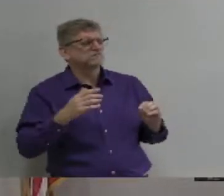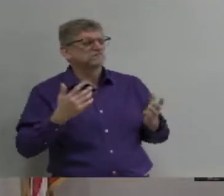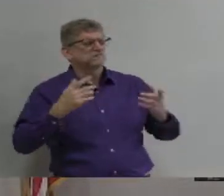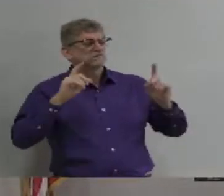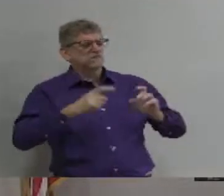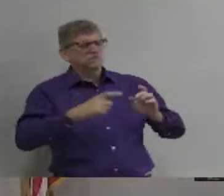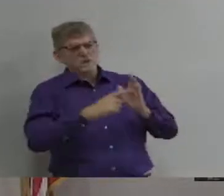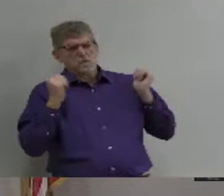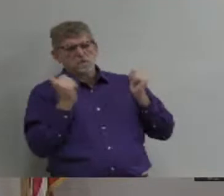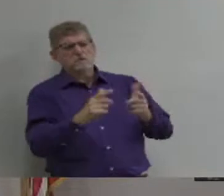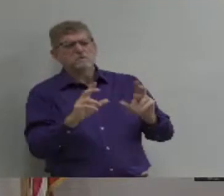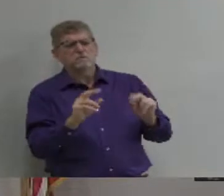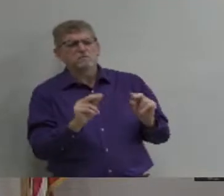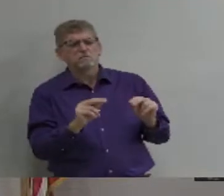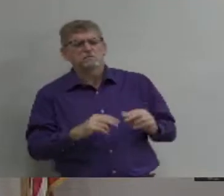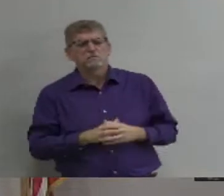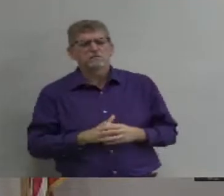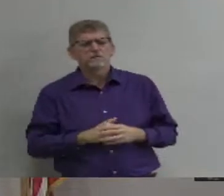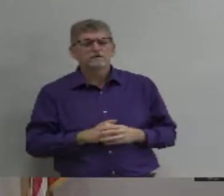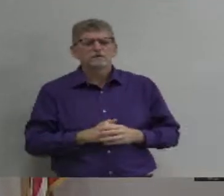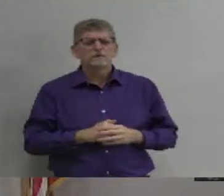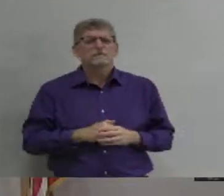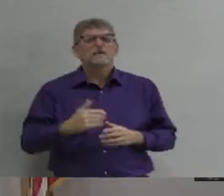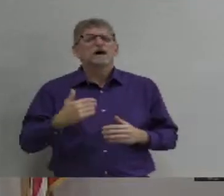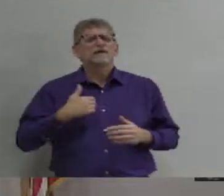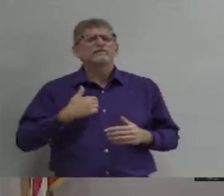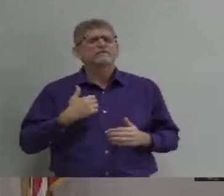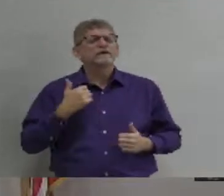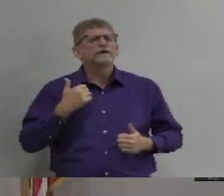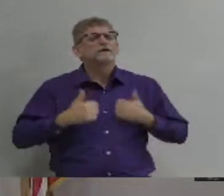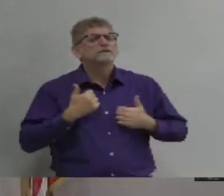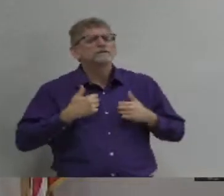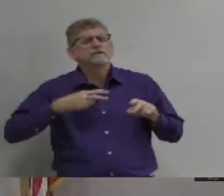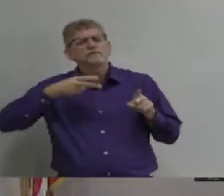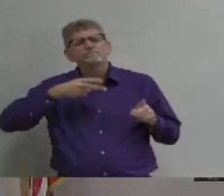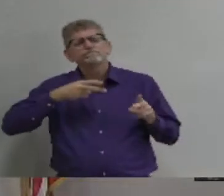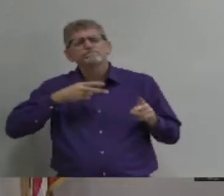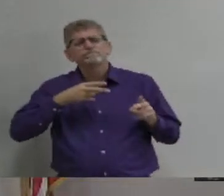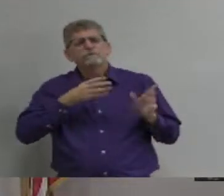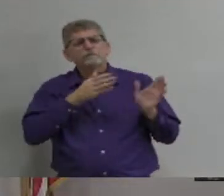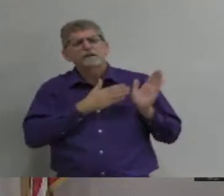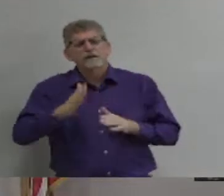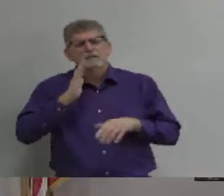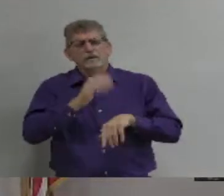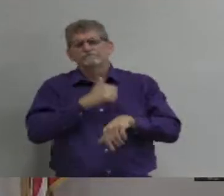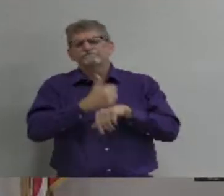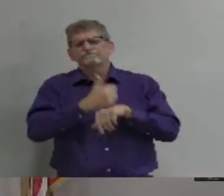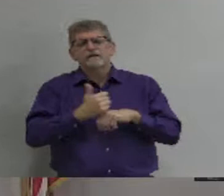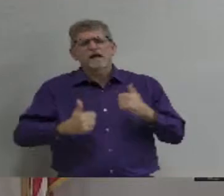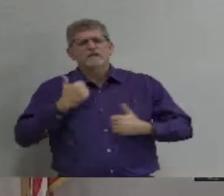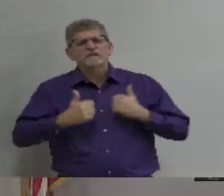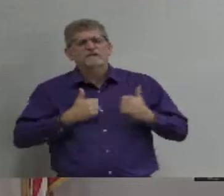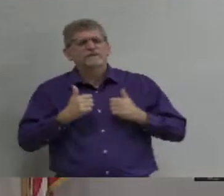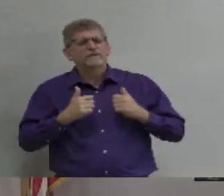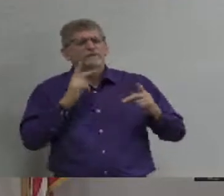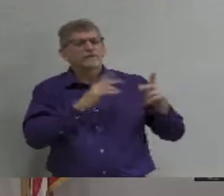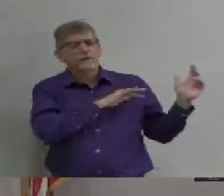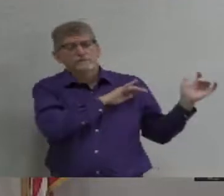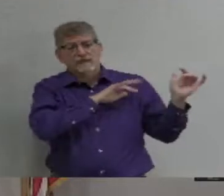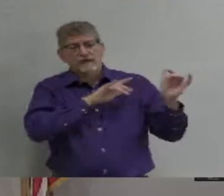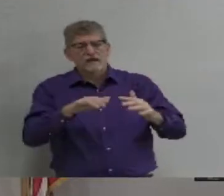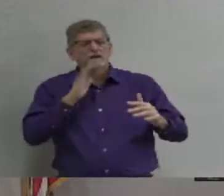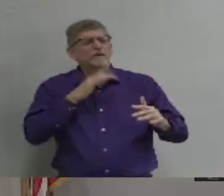But we have a very aggressive surveillance testing plan, which will kick in immediately as soon as folks are already back. Okay, Yeah.